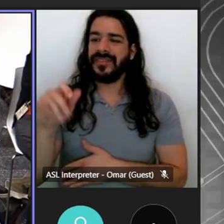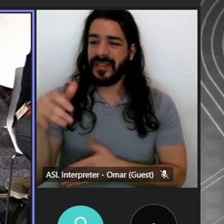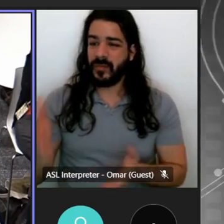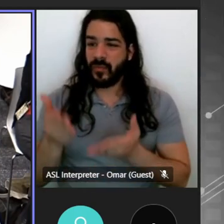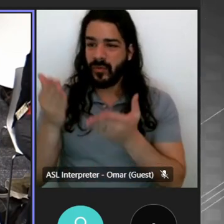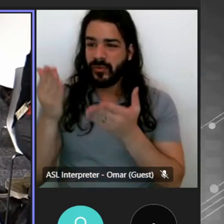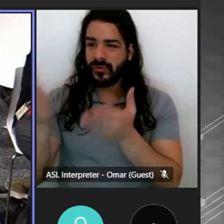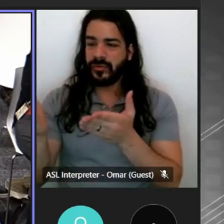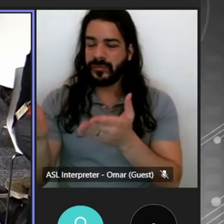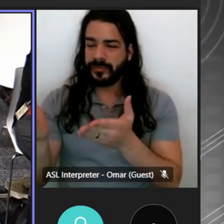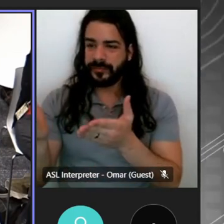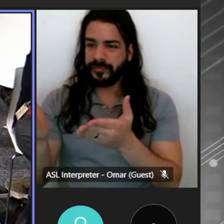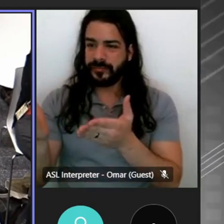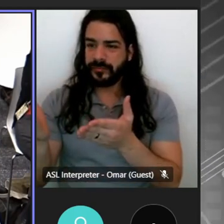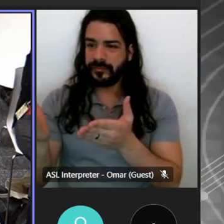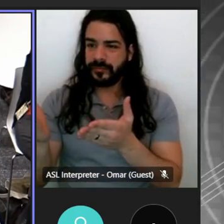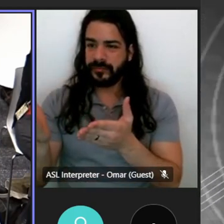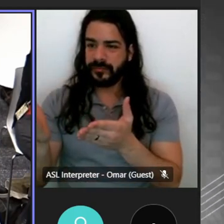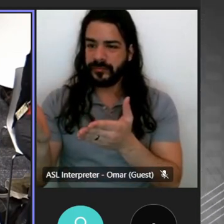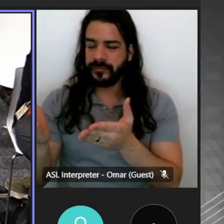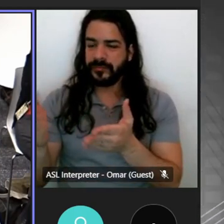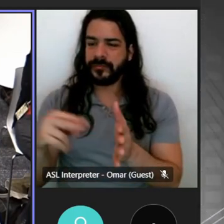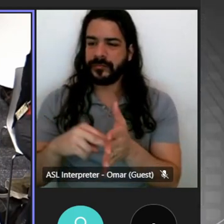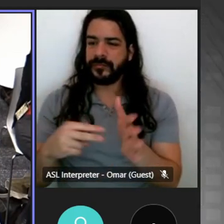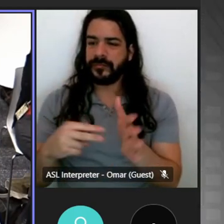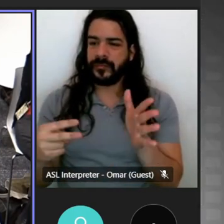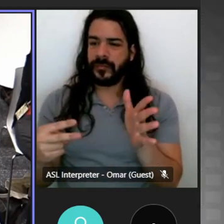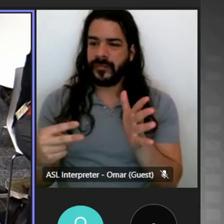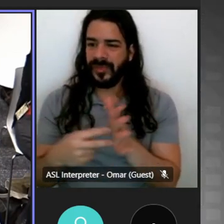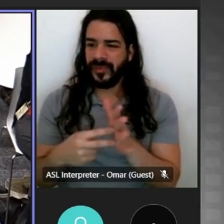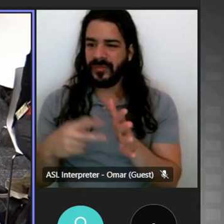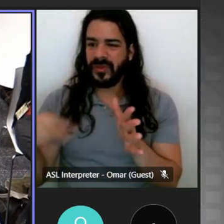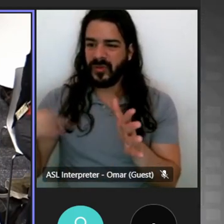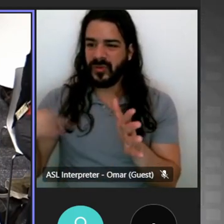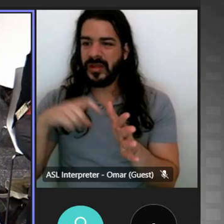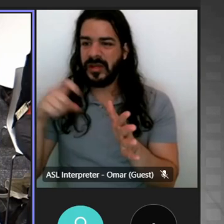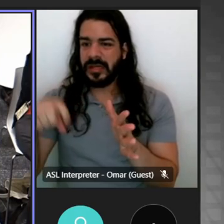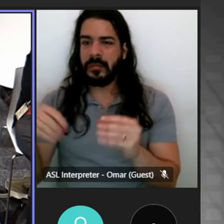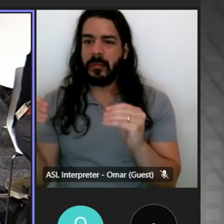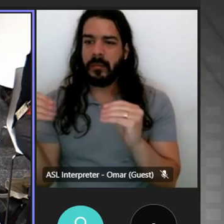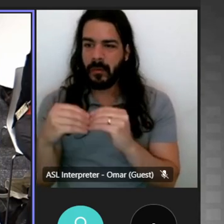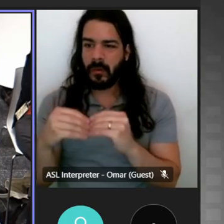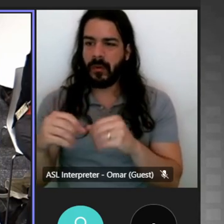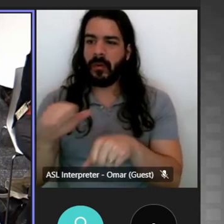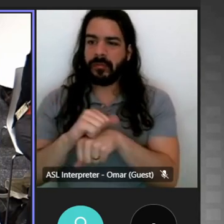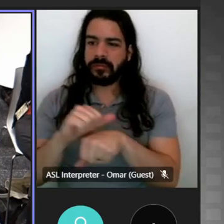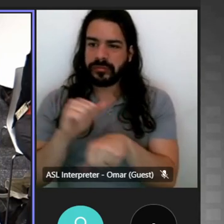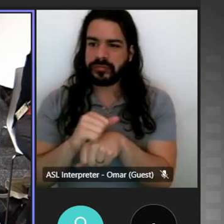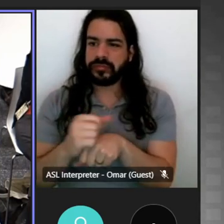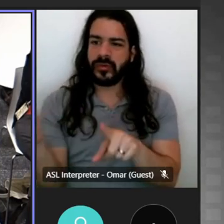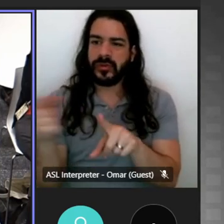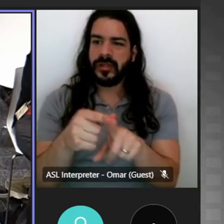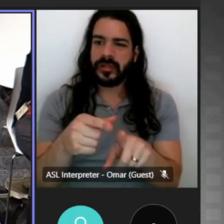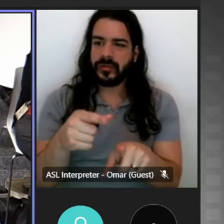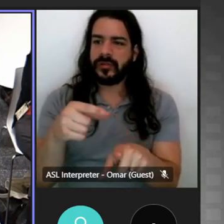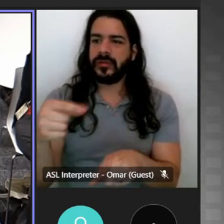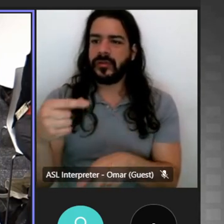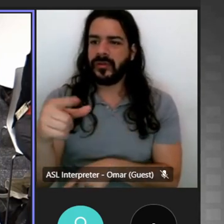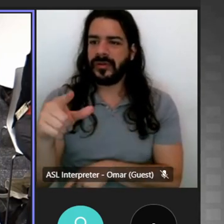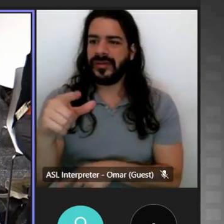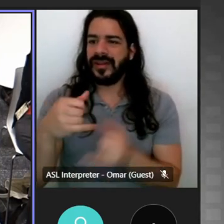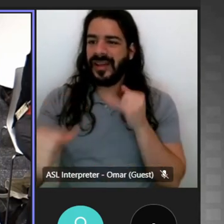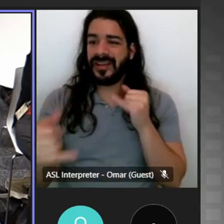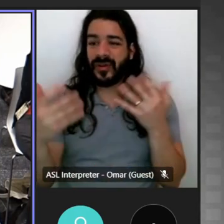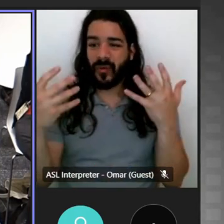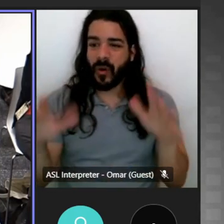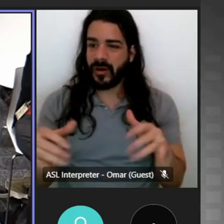Crossing stations. The proposal enforces us an additional transfer to the Green Line each trip, adding time and complexity